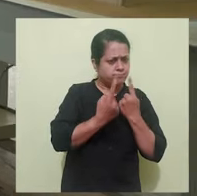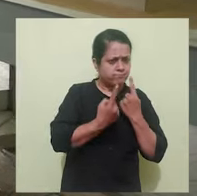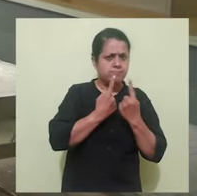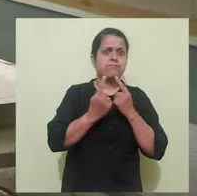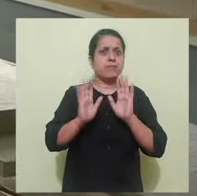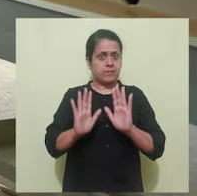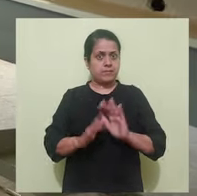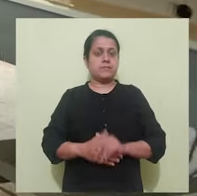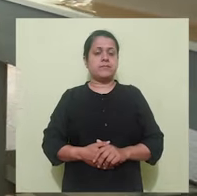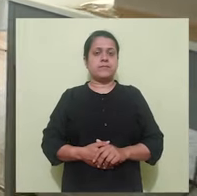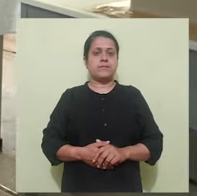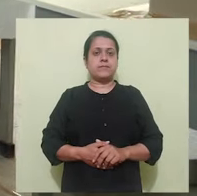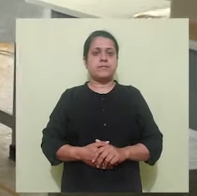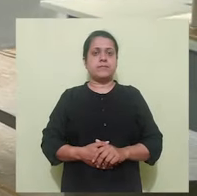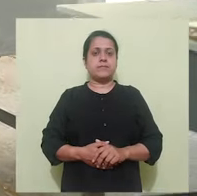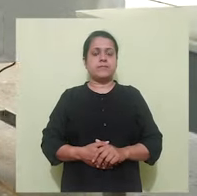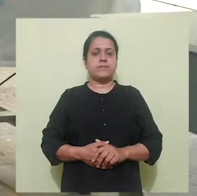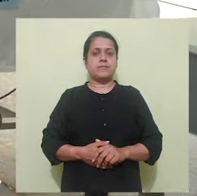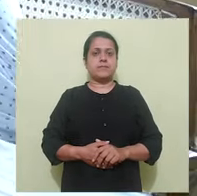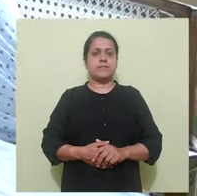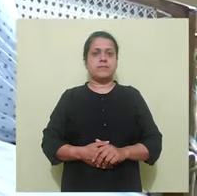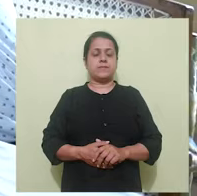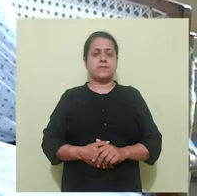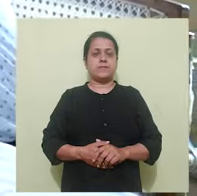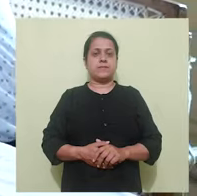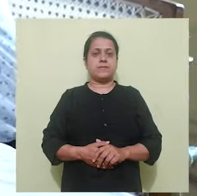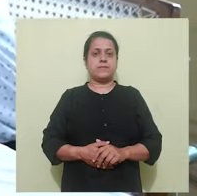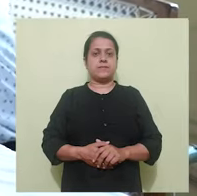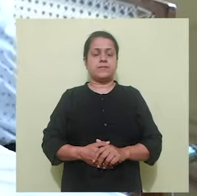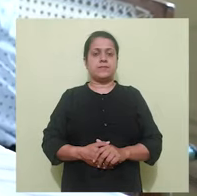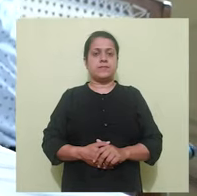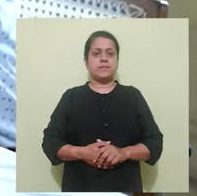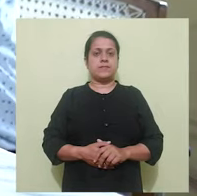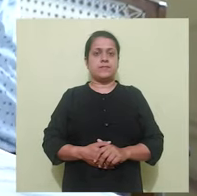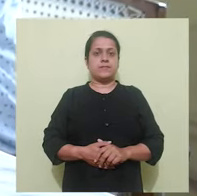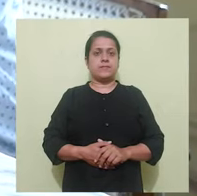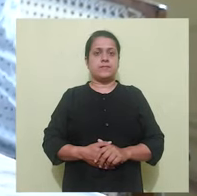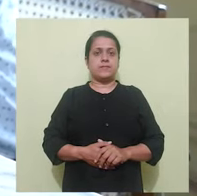The polling officer will check your name and your ID proof for verification.